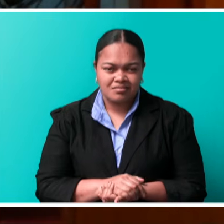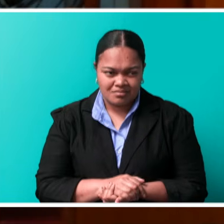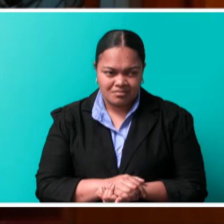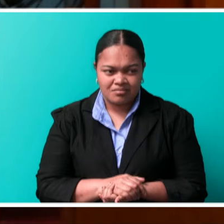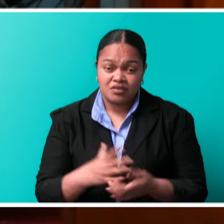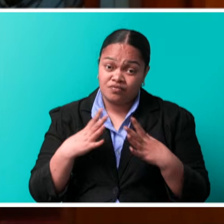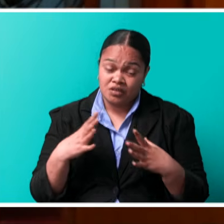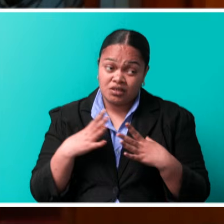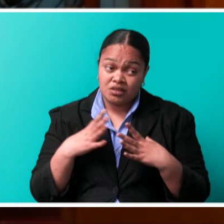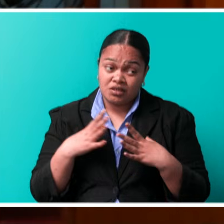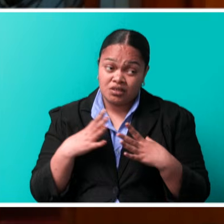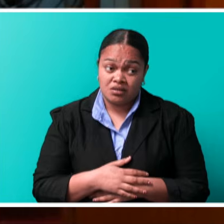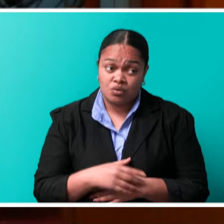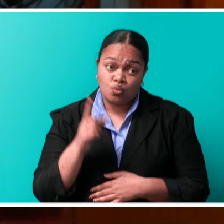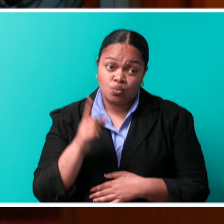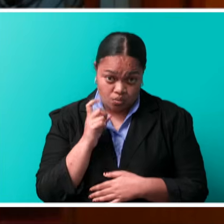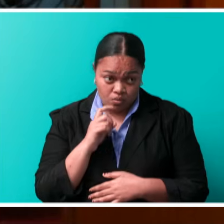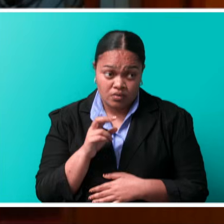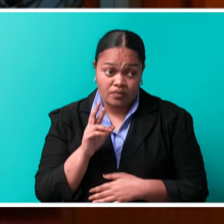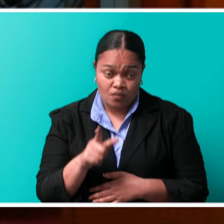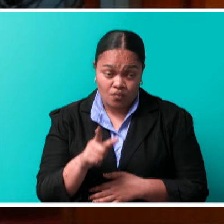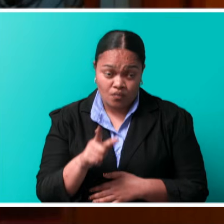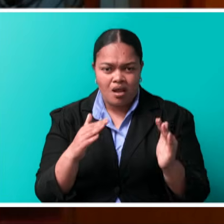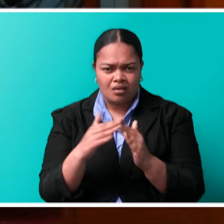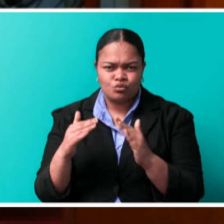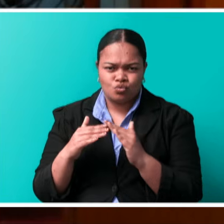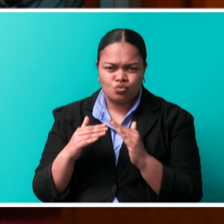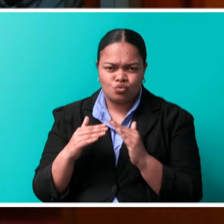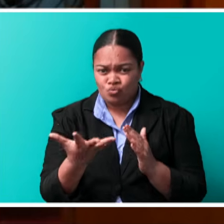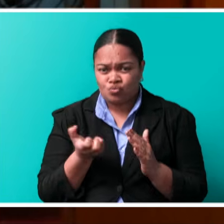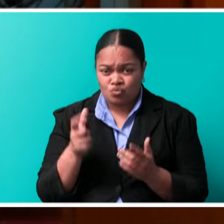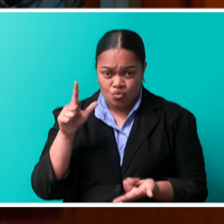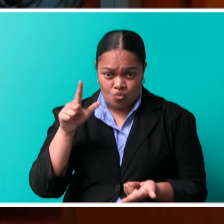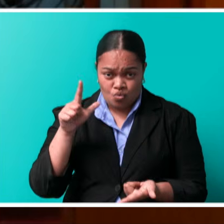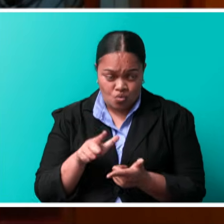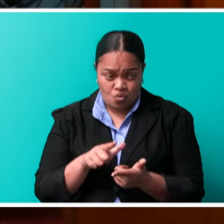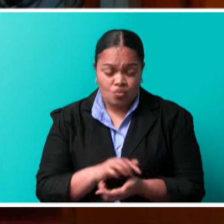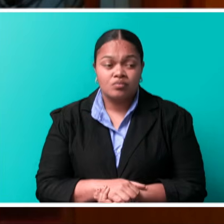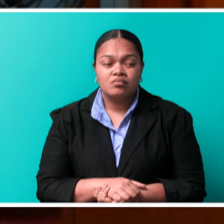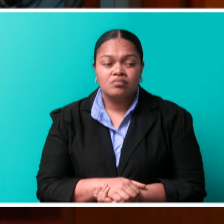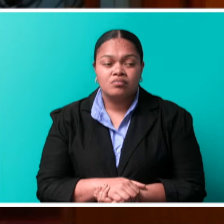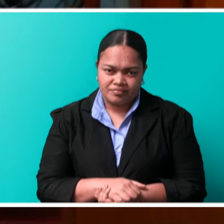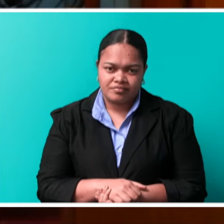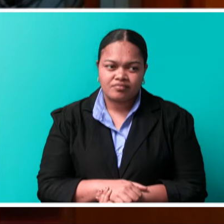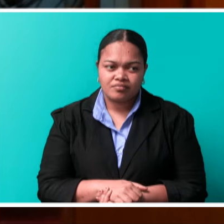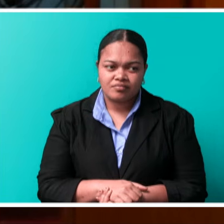free water concessions for eligible households, and targeted duty reductions.